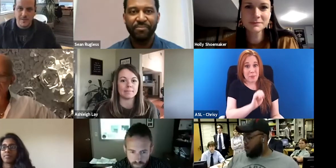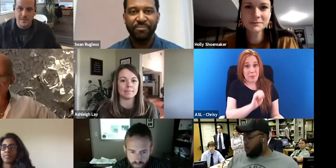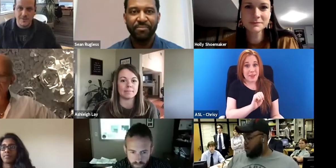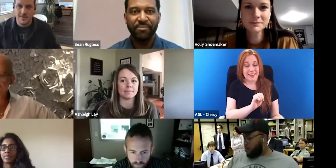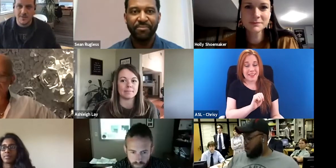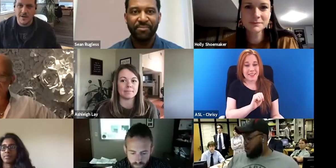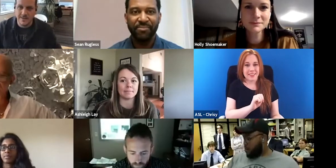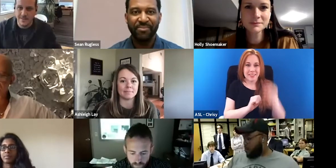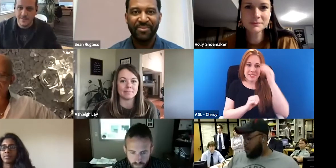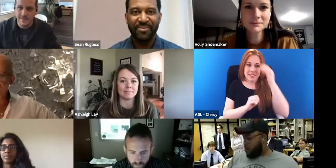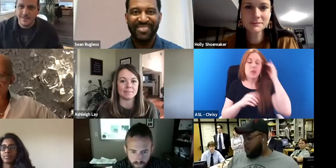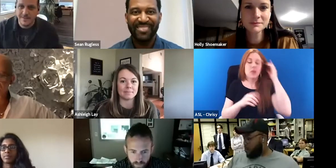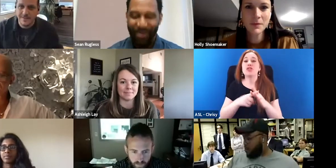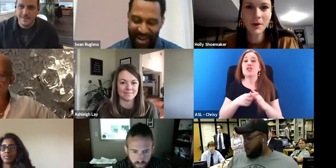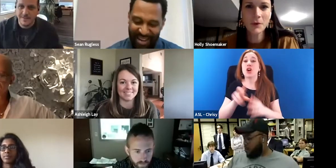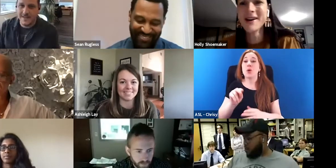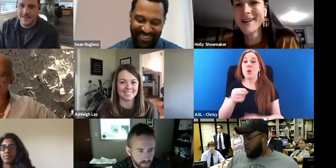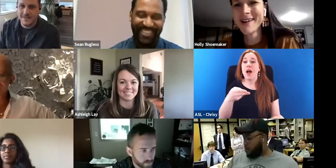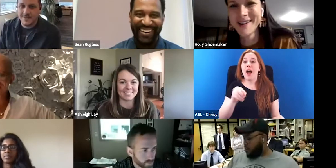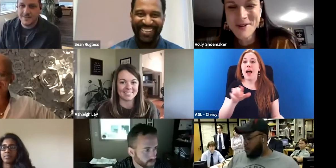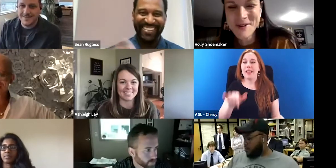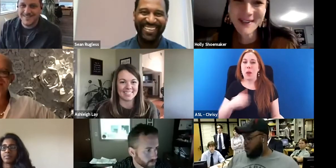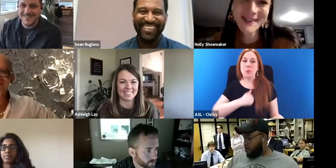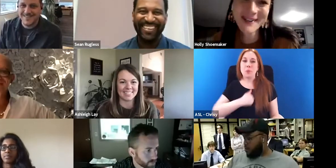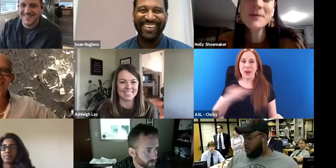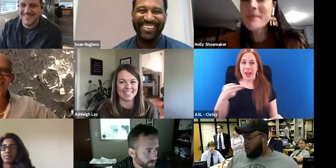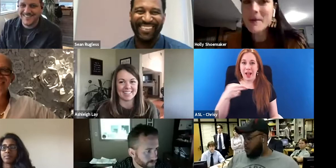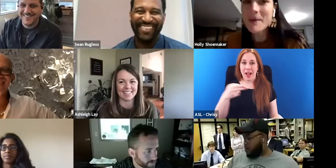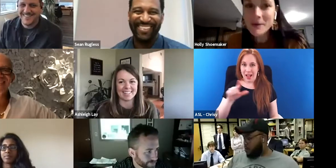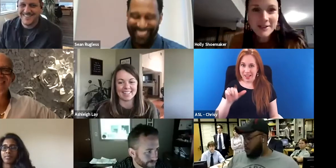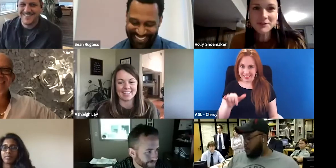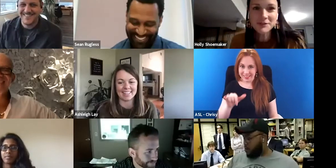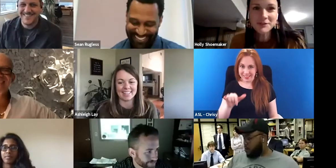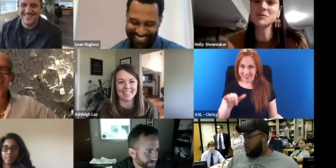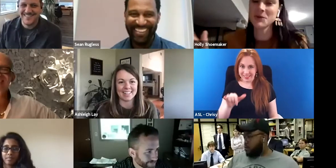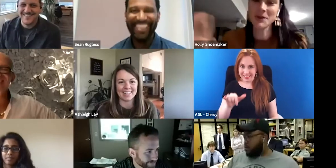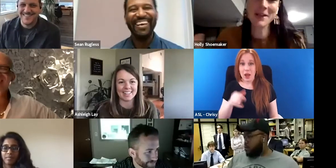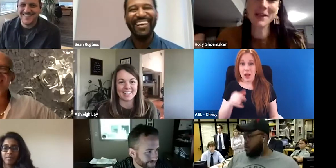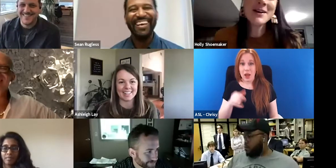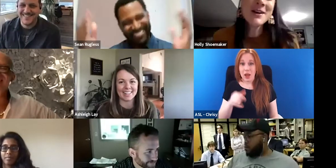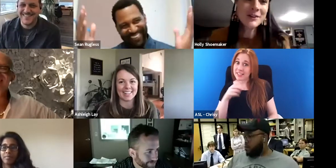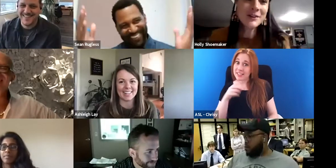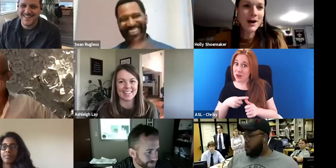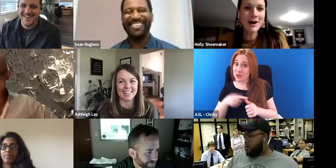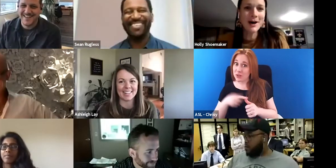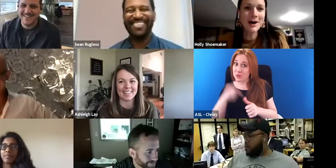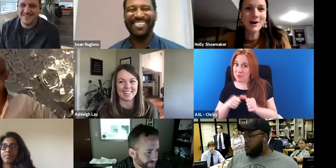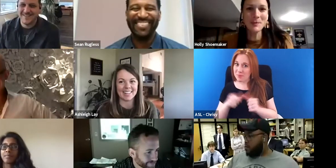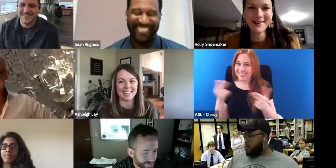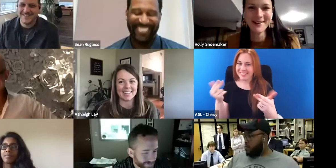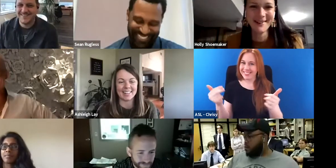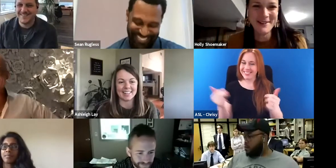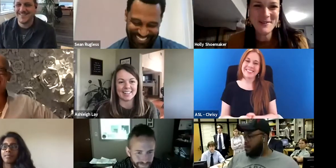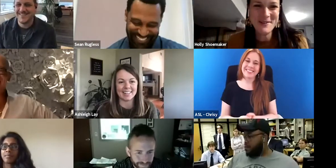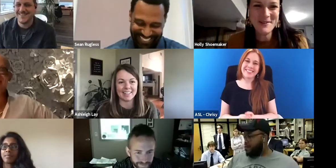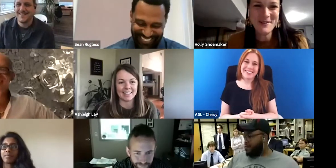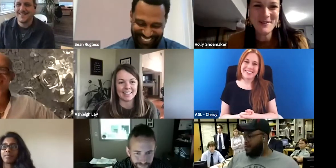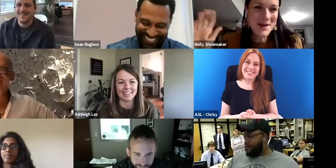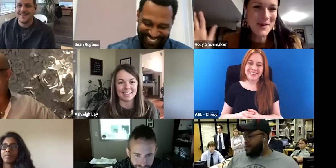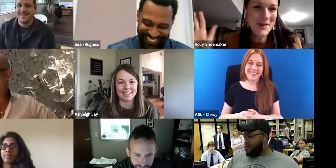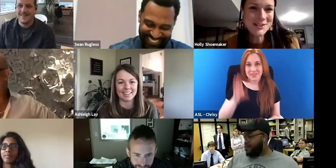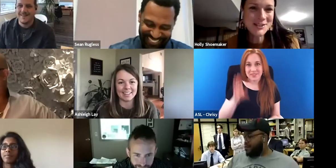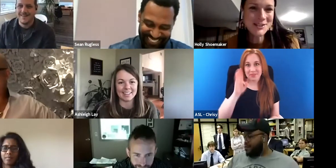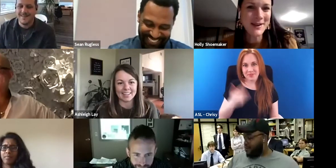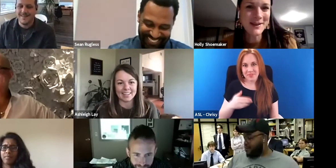I think we're going to start with Holly. Oh, Holly, sorry, Holly. Remember ladies first? I'm joking. I saw that.